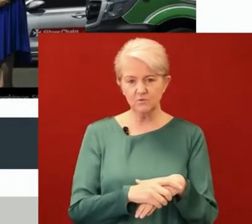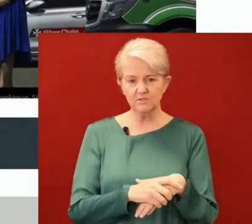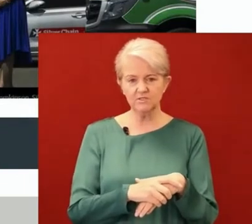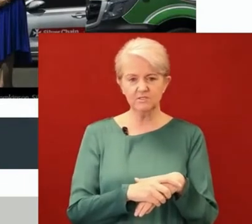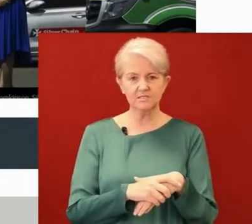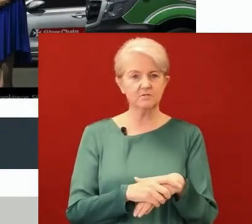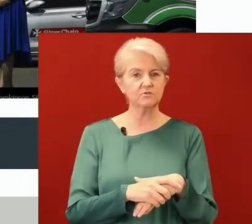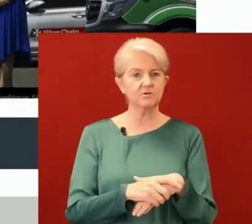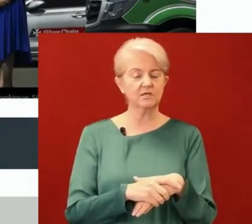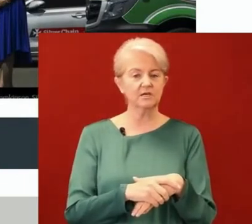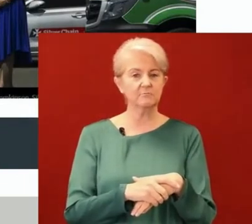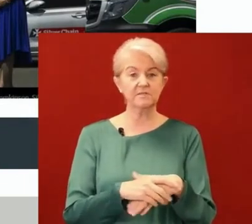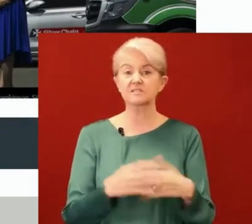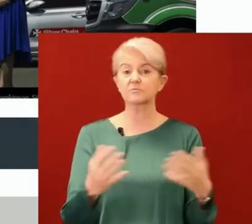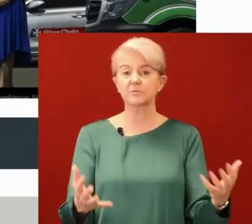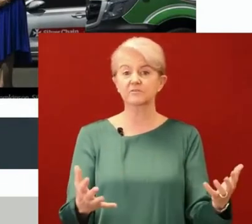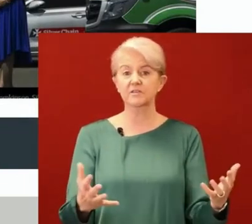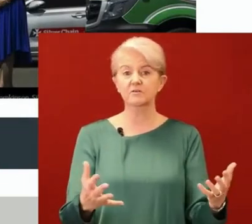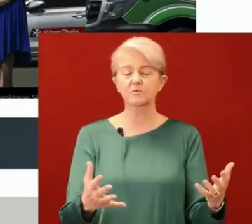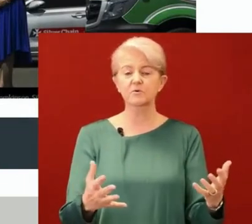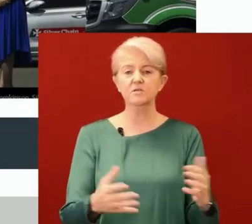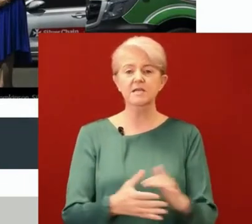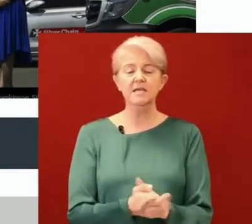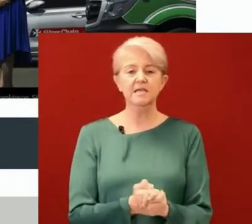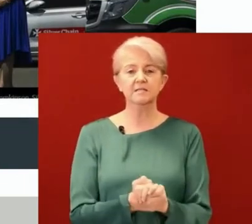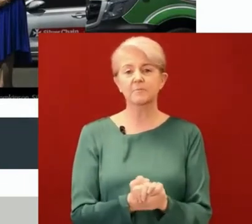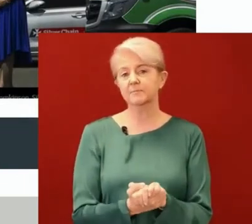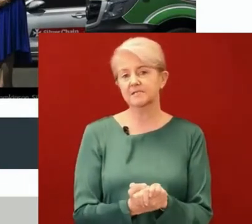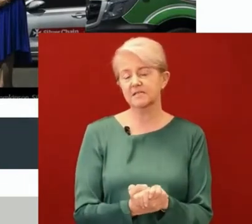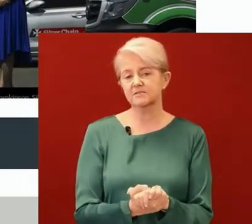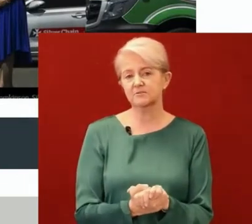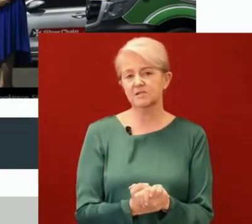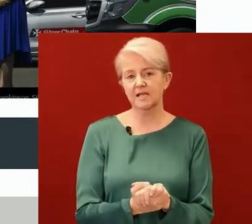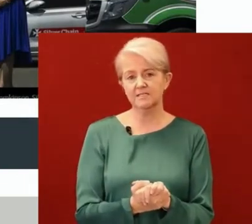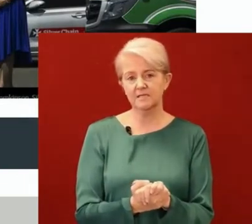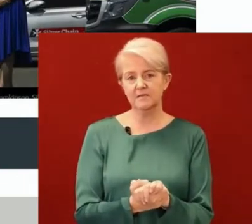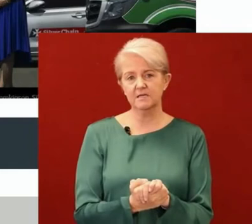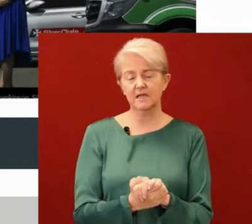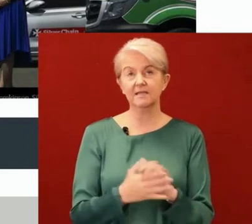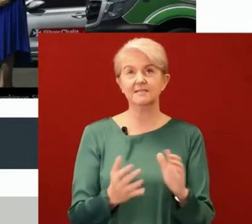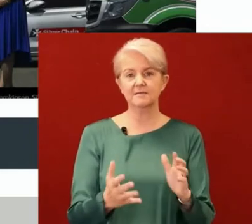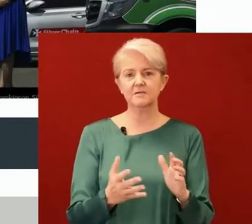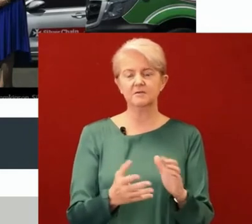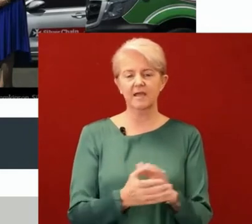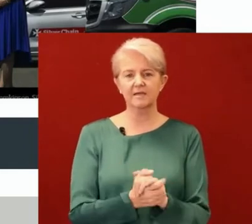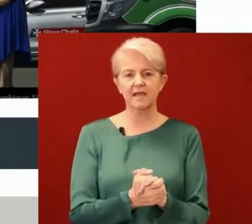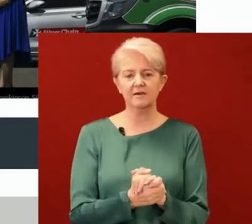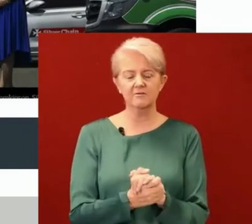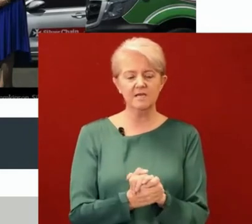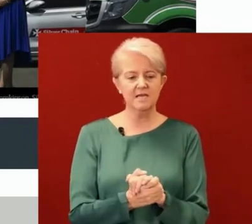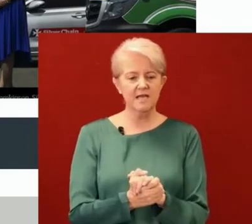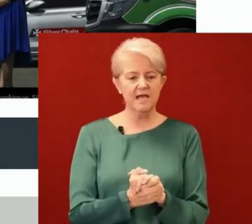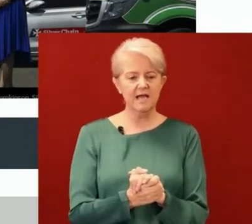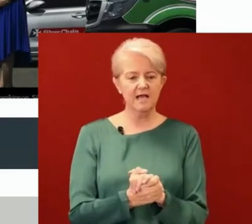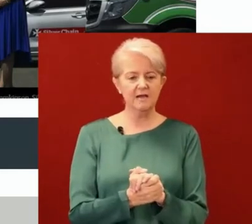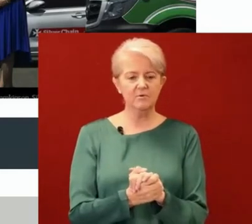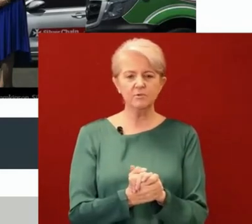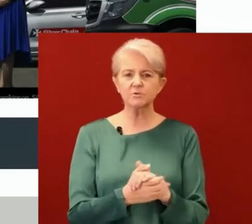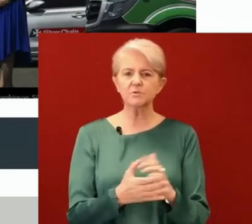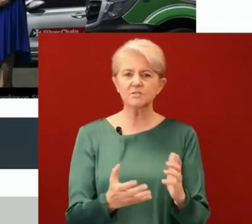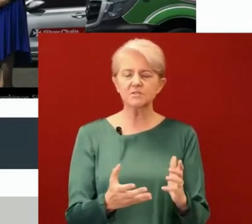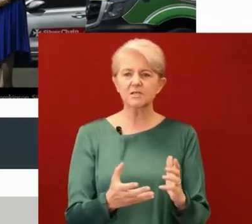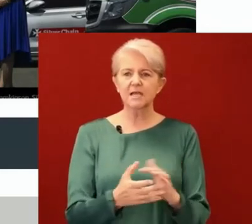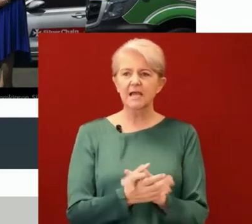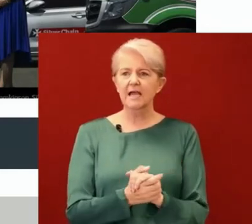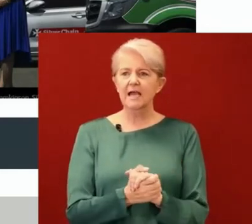was awarded the Telstra Businesswoman of the Year Award in the public sector and academia category,